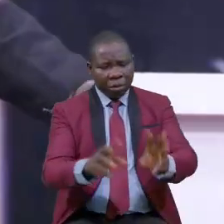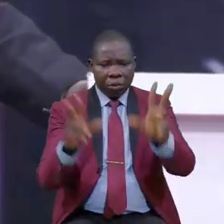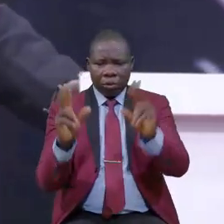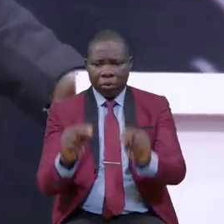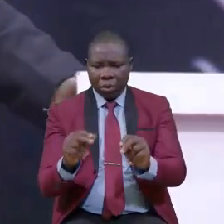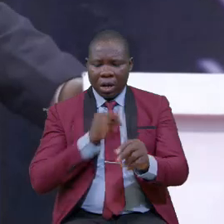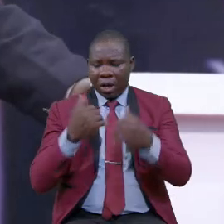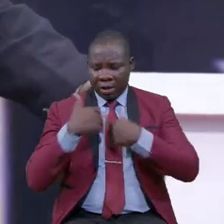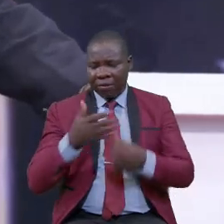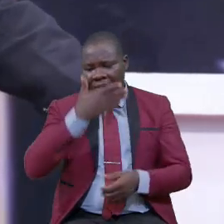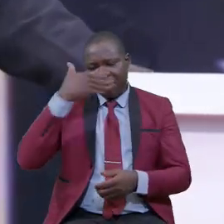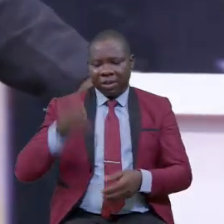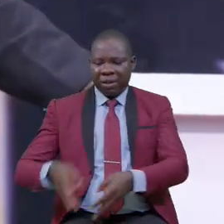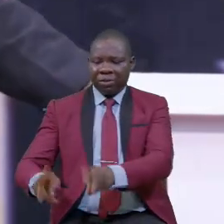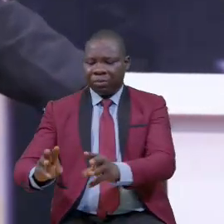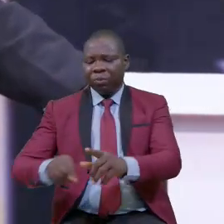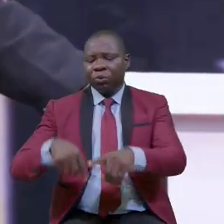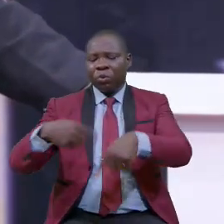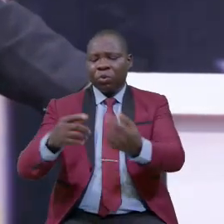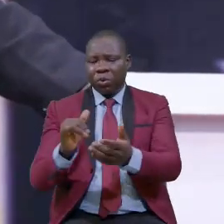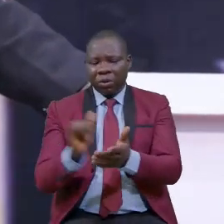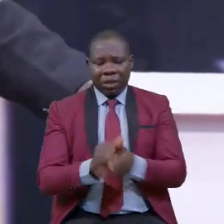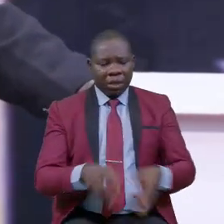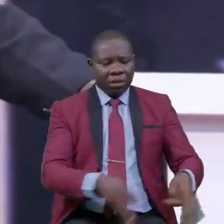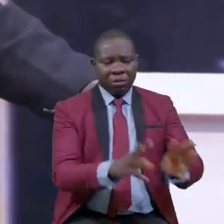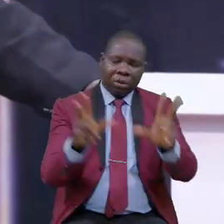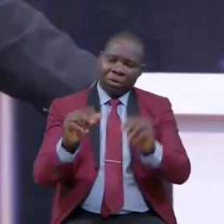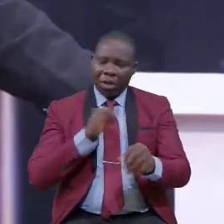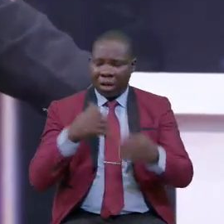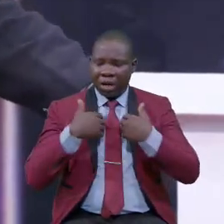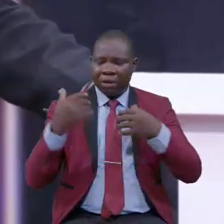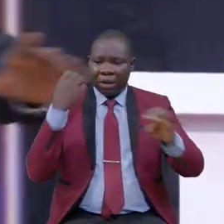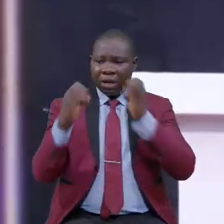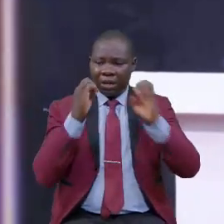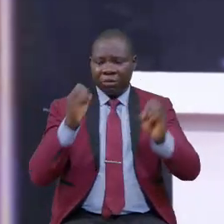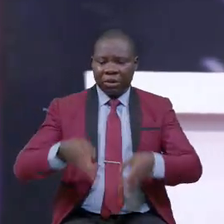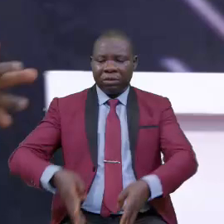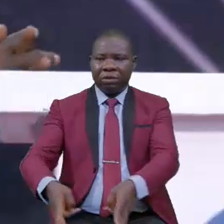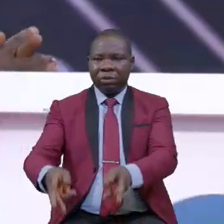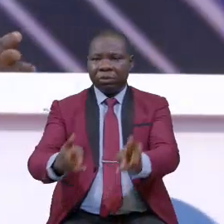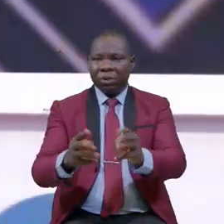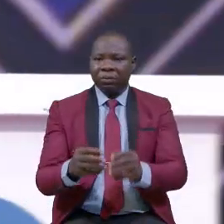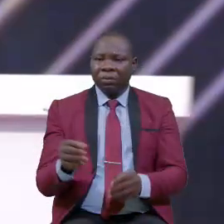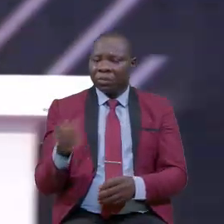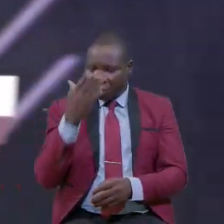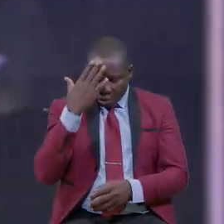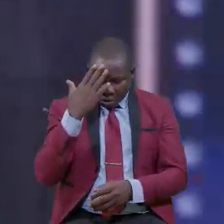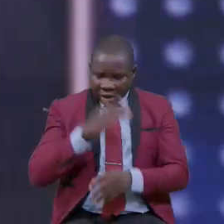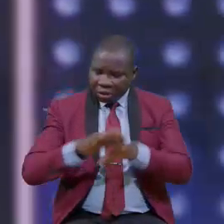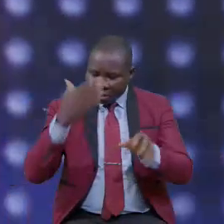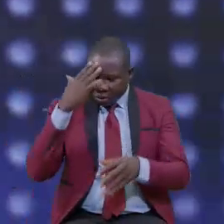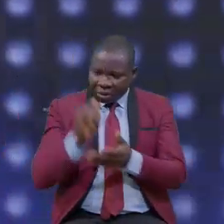way no there's an Express way where have you been leaving you didn't know that express way has been constructed